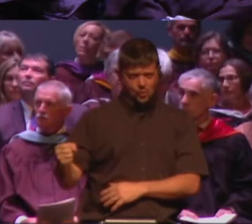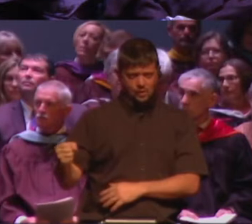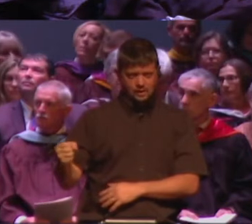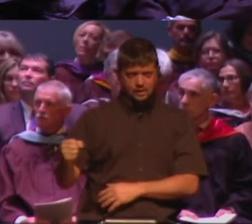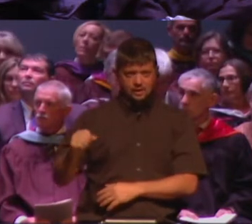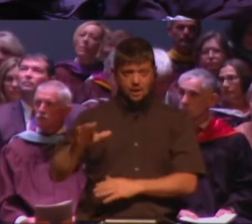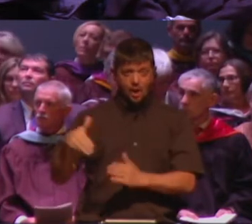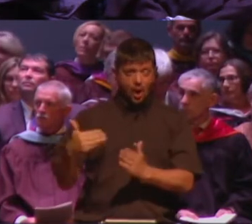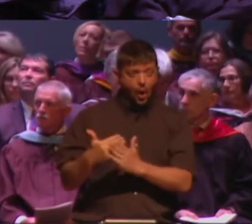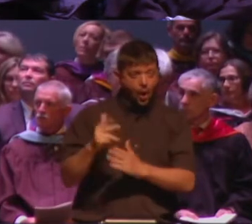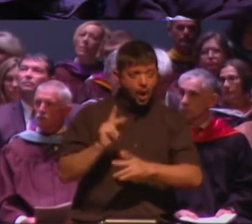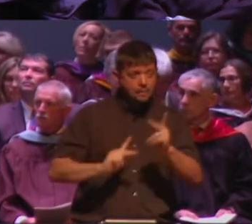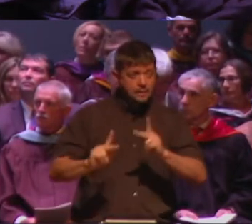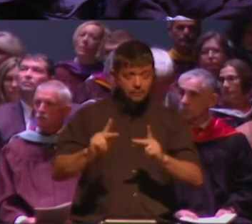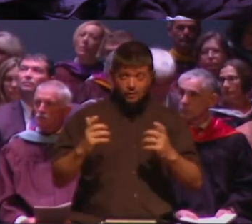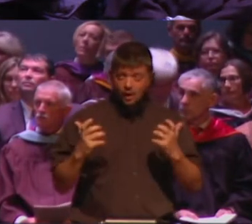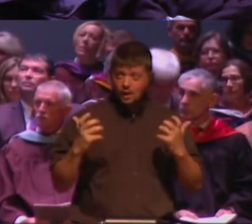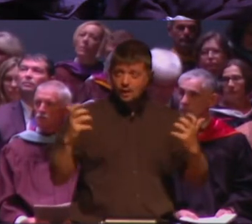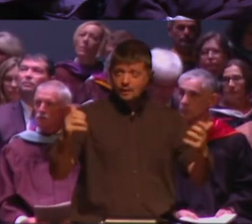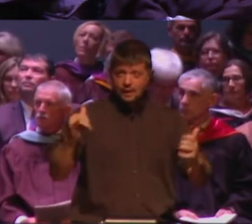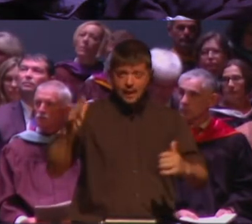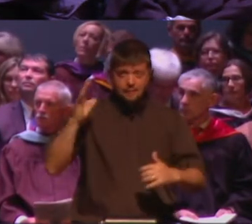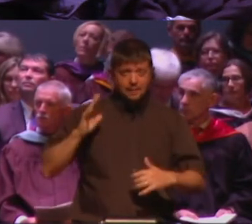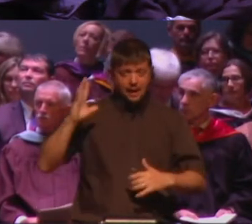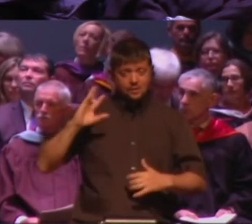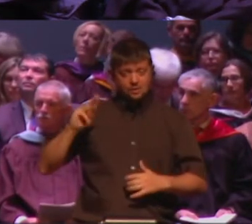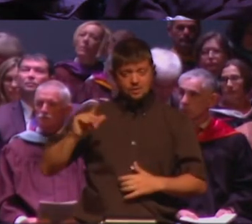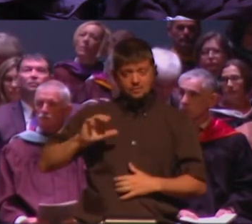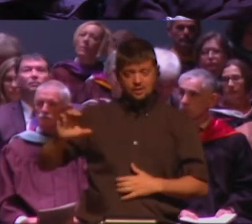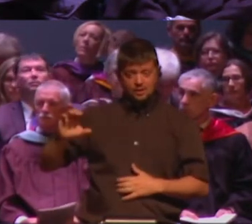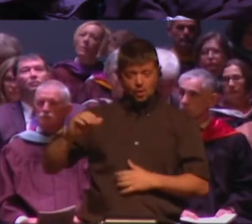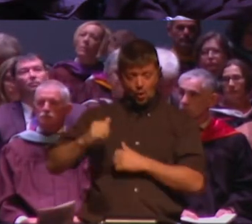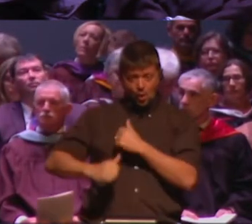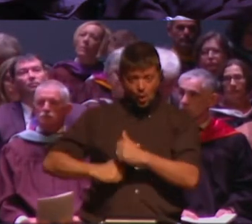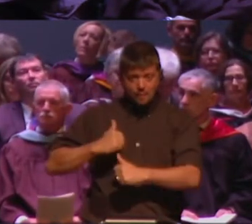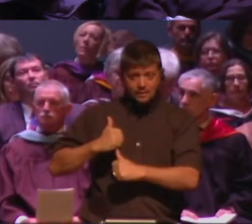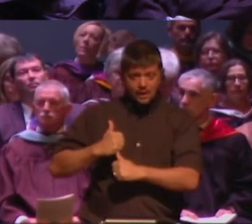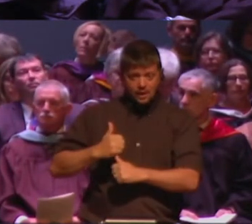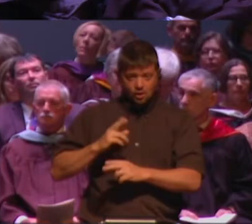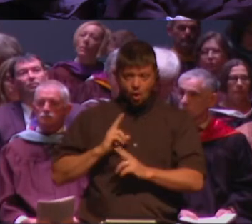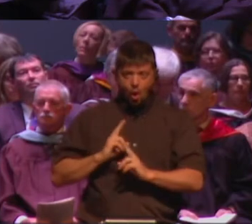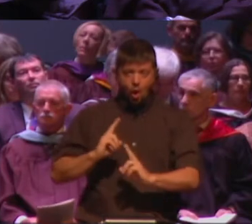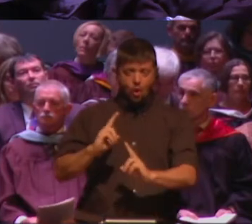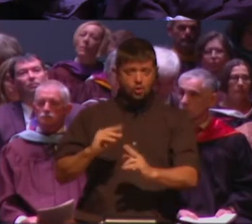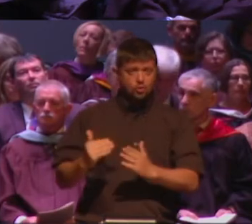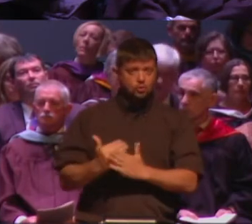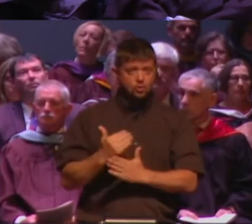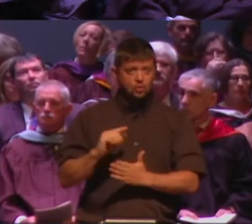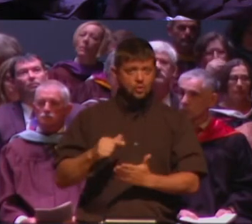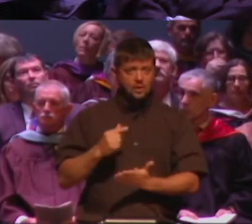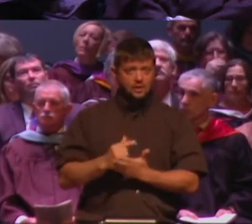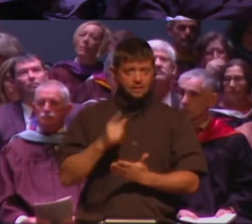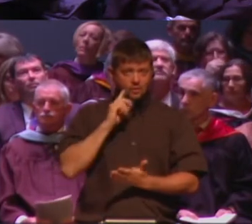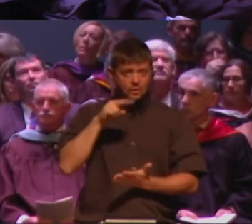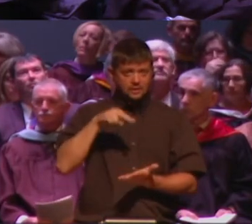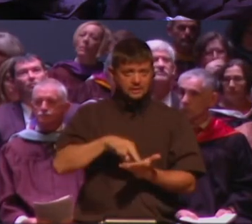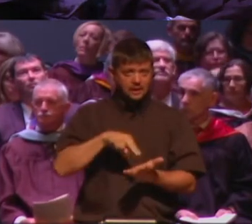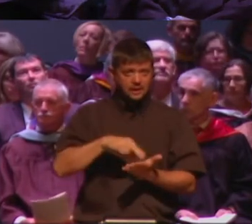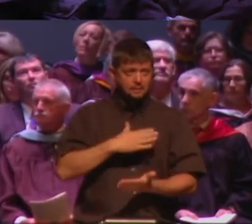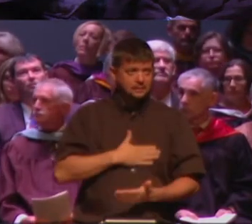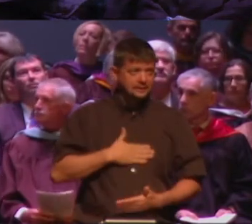all persons in the audience who are past Western Piedmont alumni to honor our new graduates by standing. If you all would stand up,